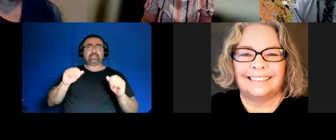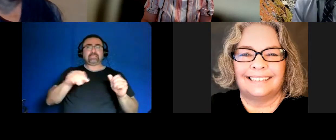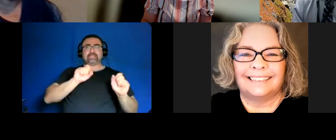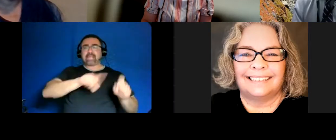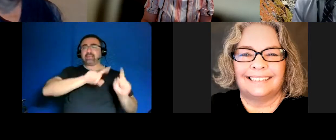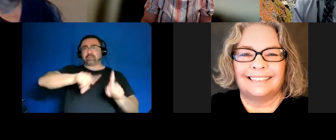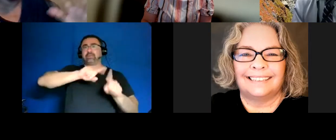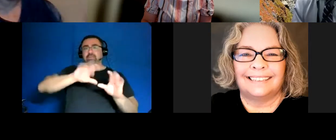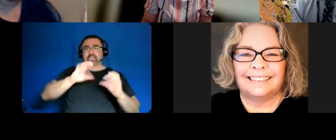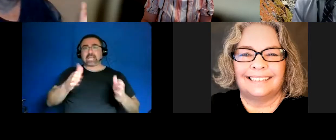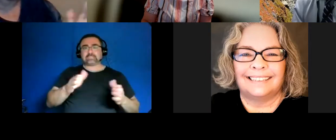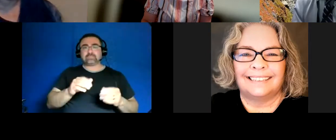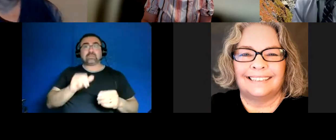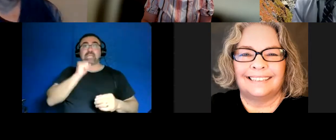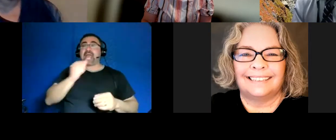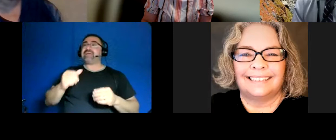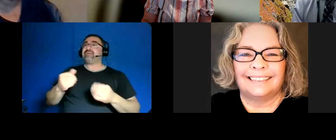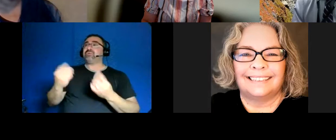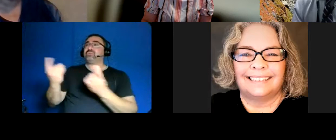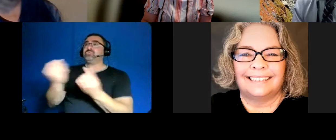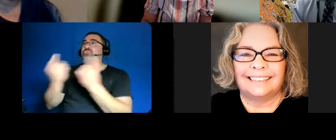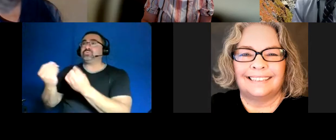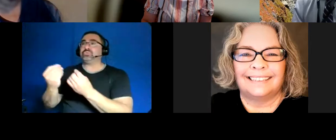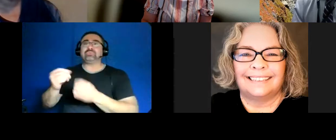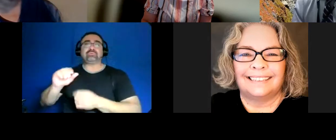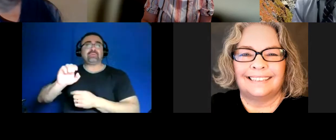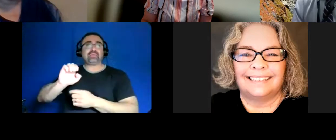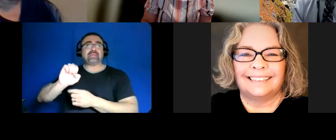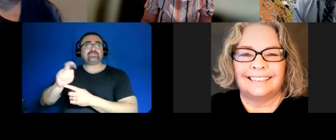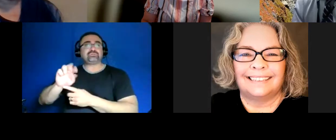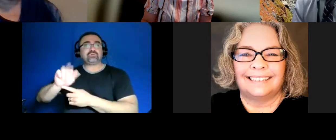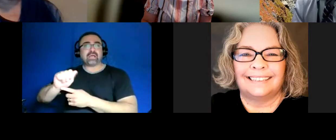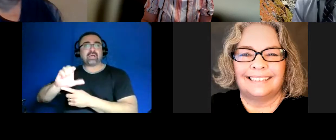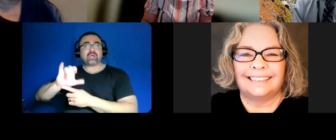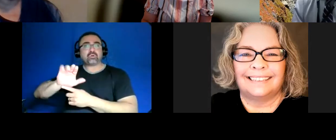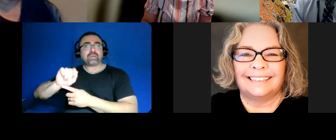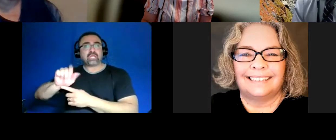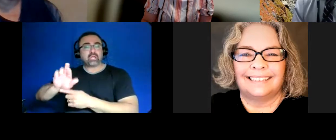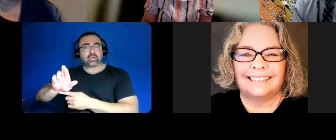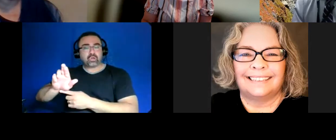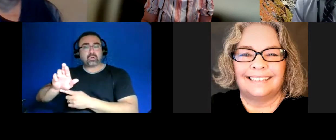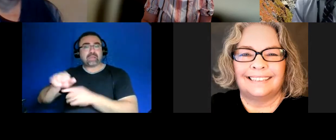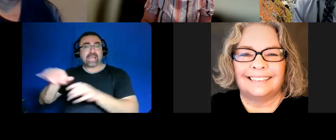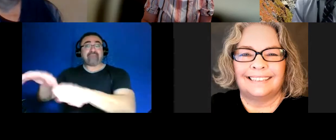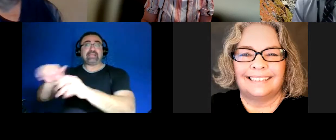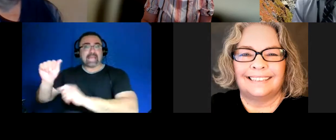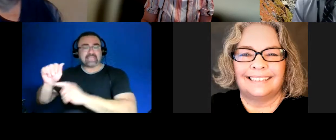attending classes, not extracurricular activities, but attending class. and they get